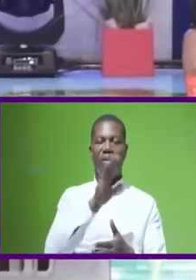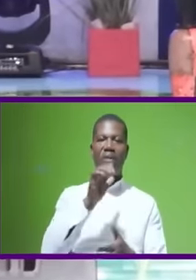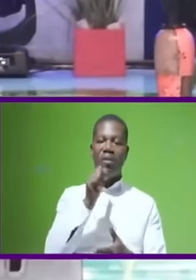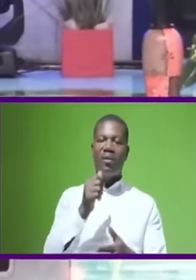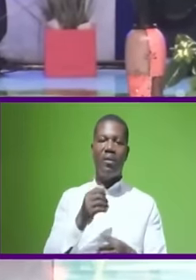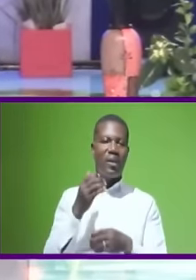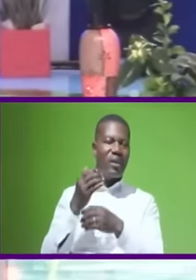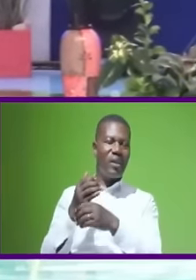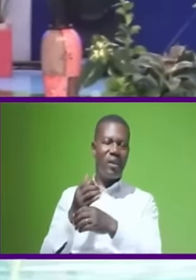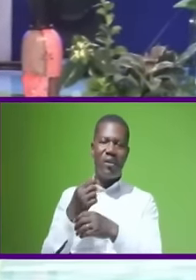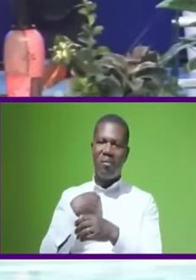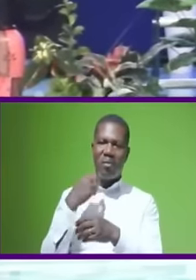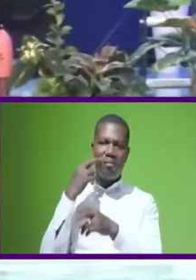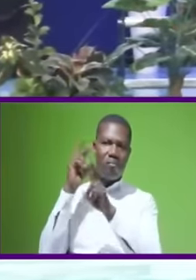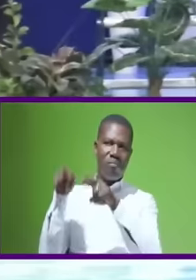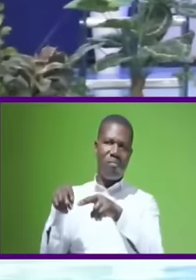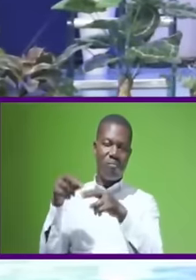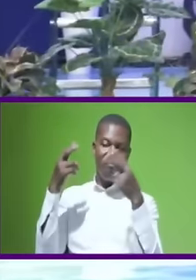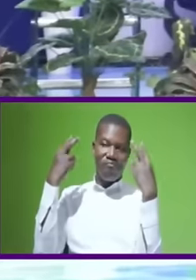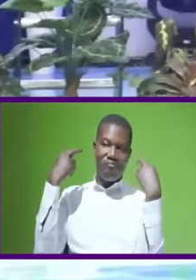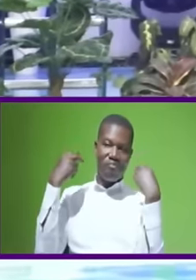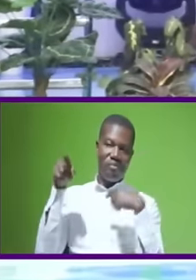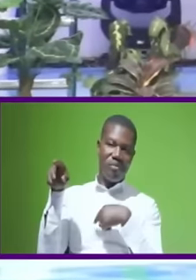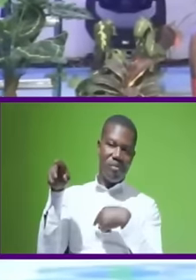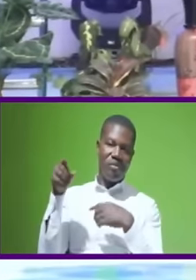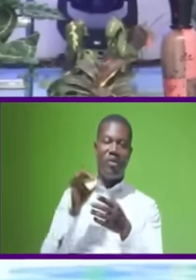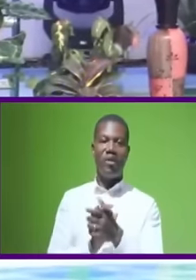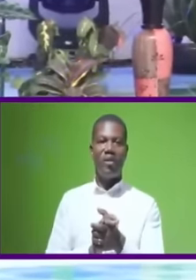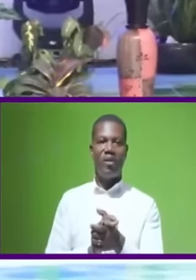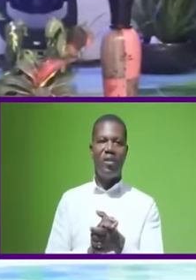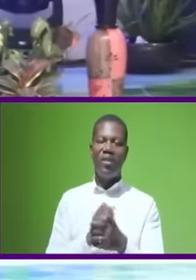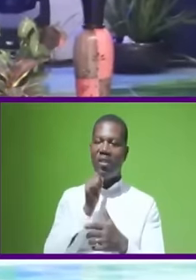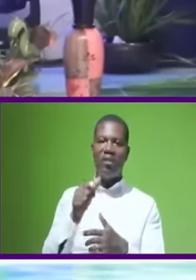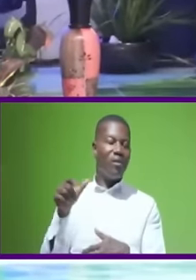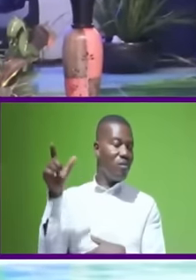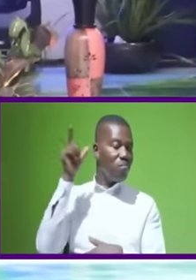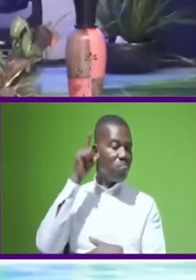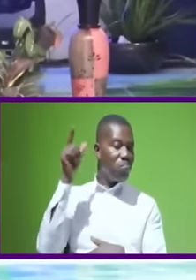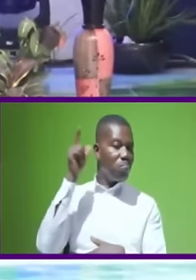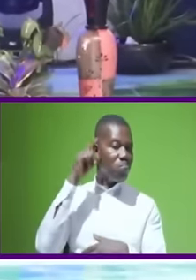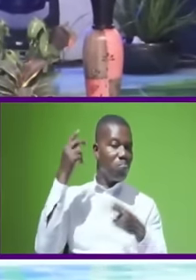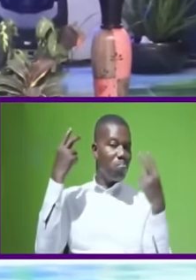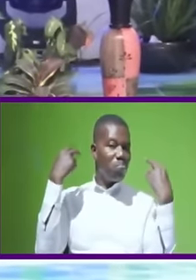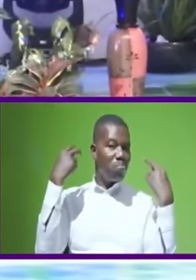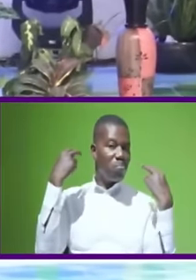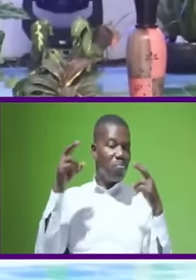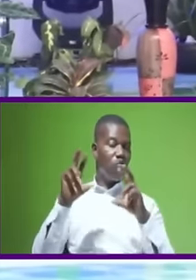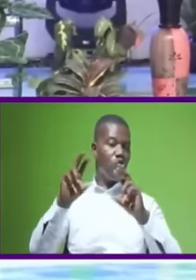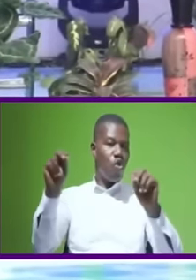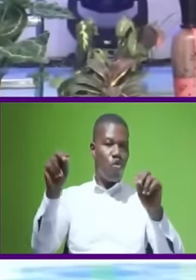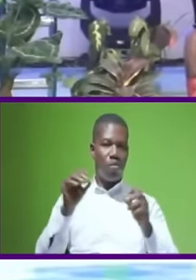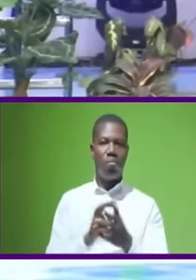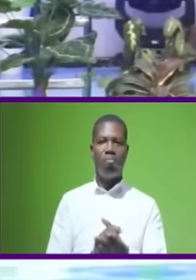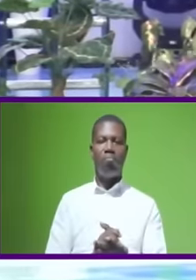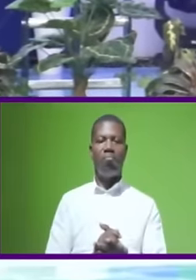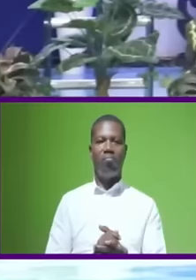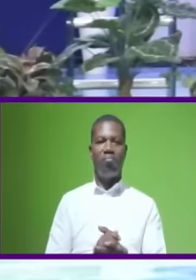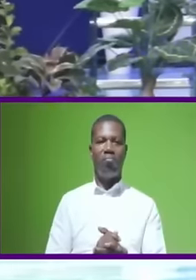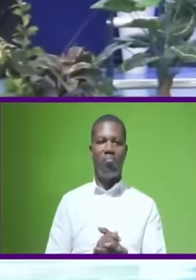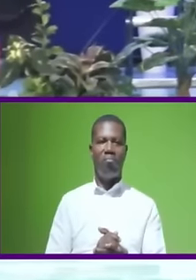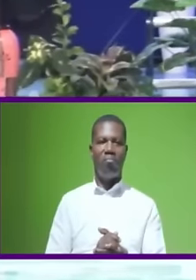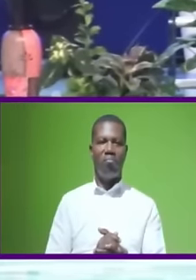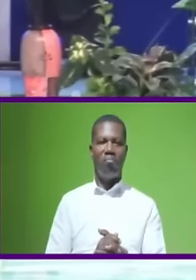do not take things to be too ordinary and cheap. And listen to me, literally or